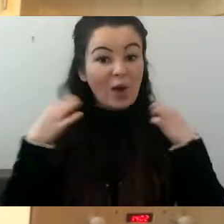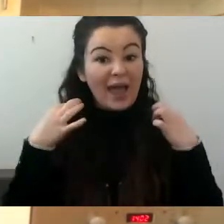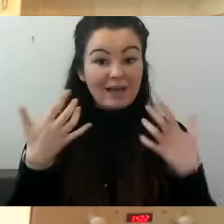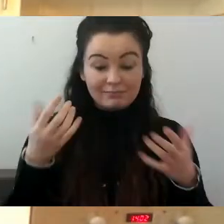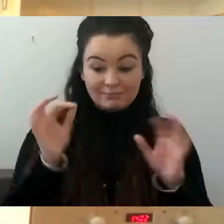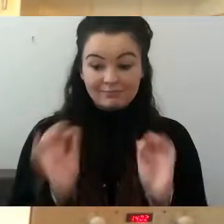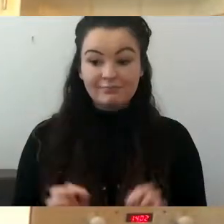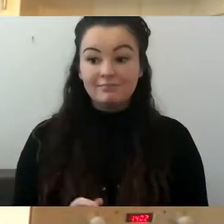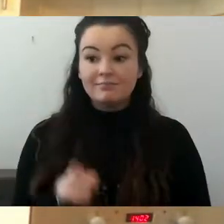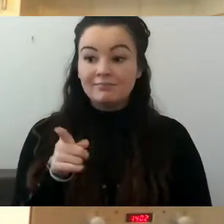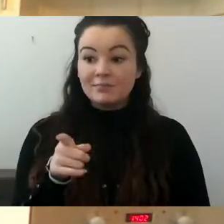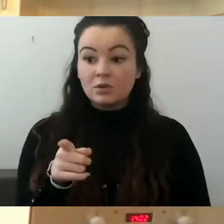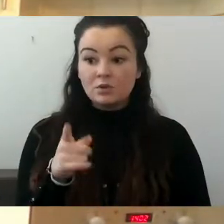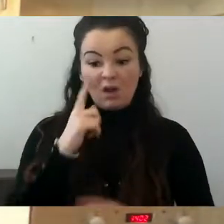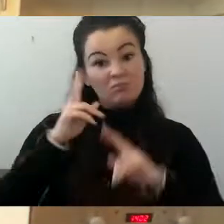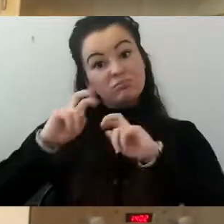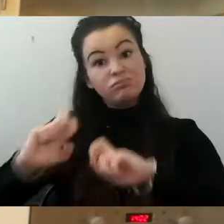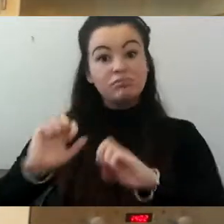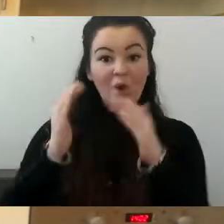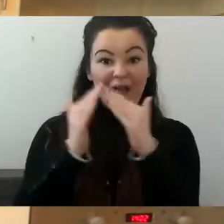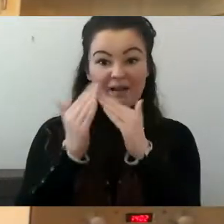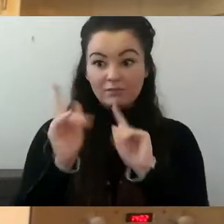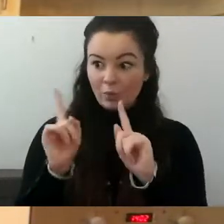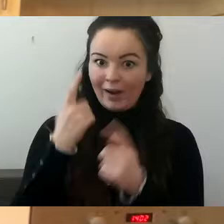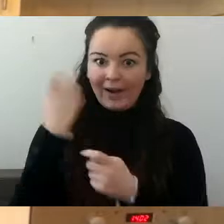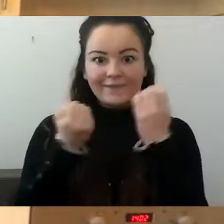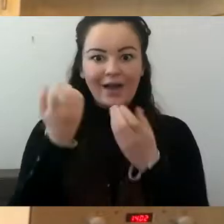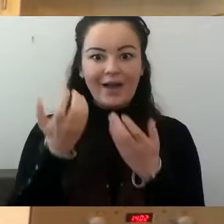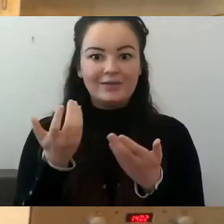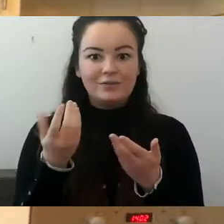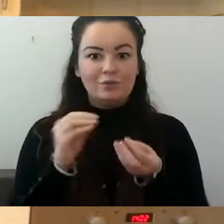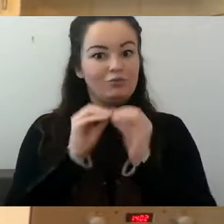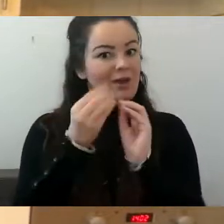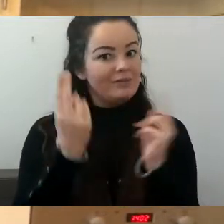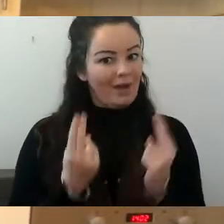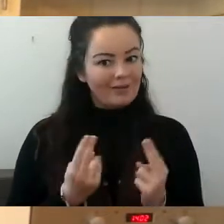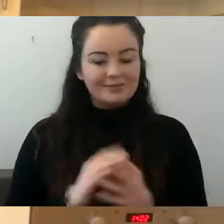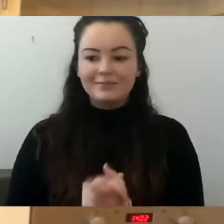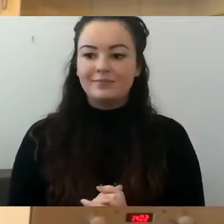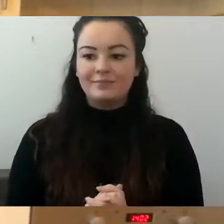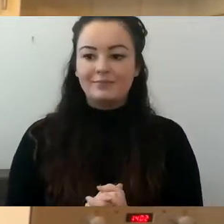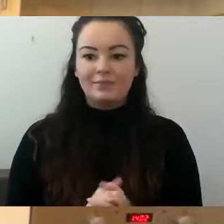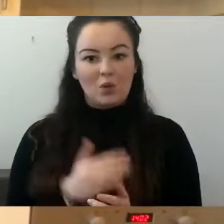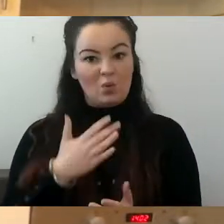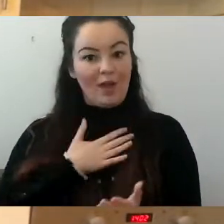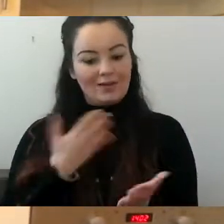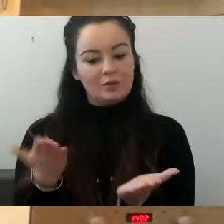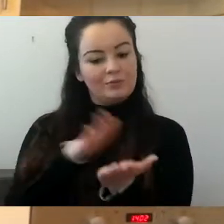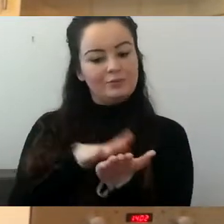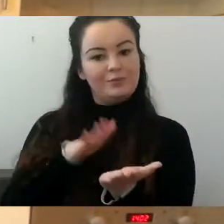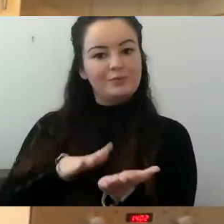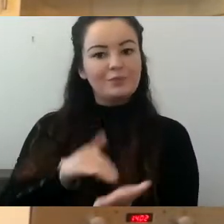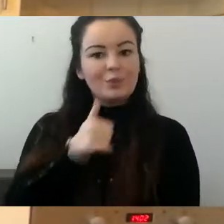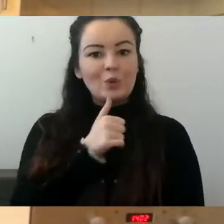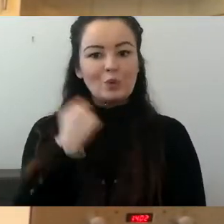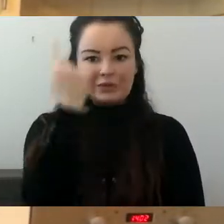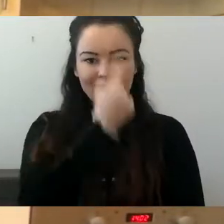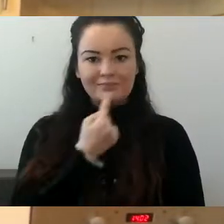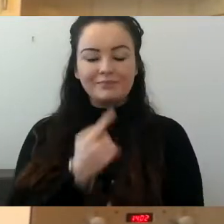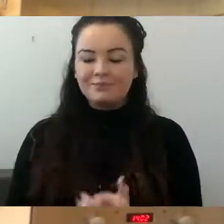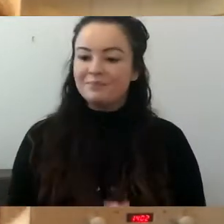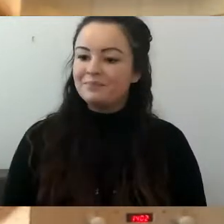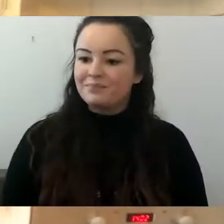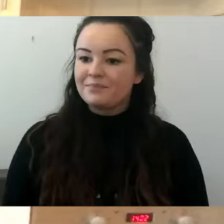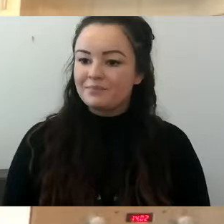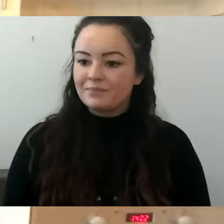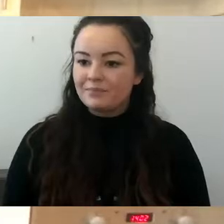for the hair are fantastic. So just have a rummage about and see what you can find that you'd like to stick on and